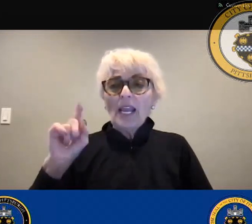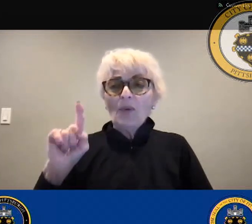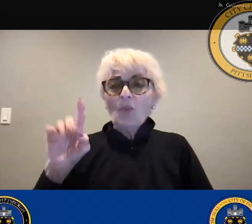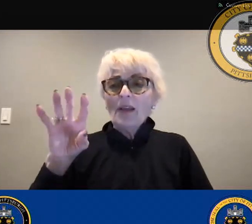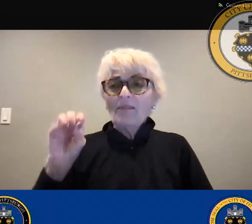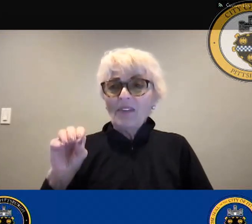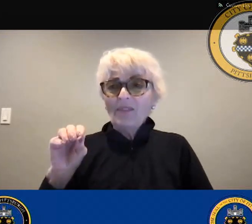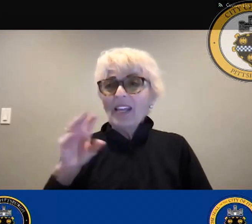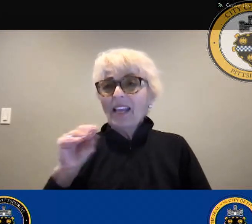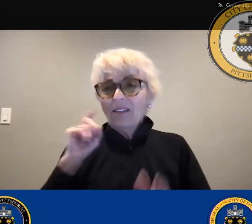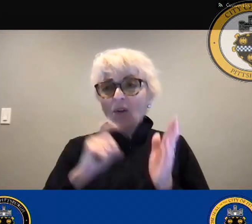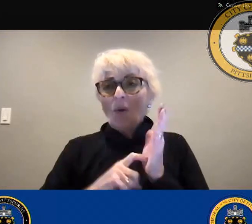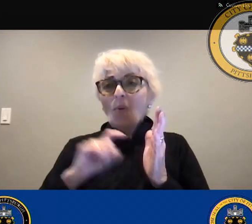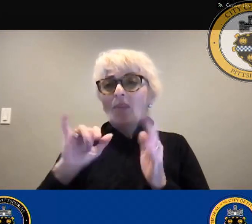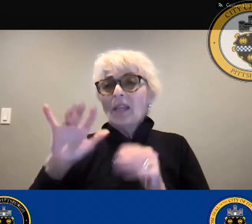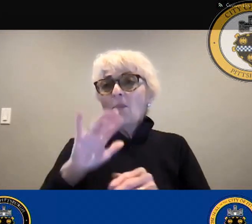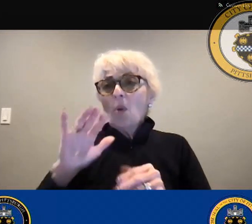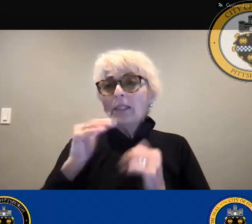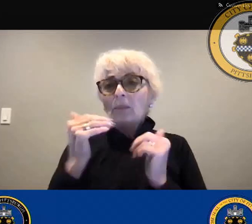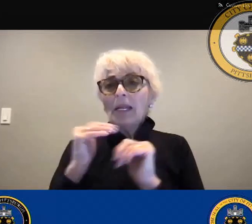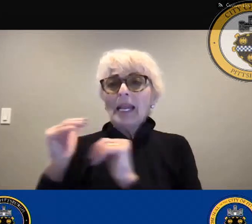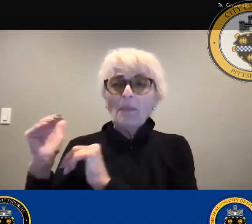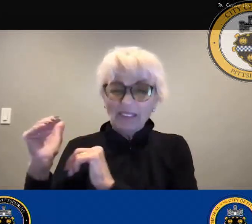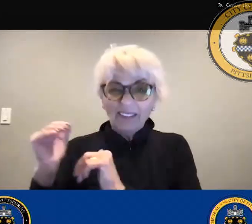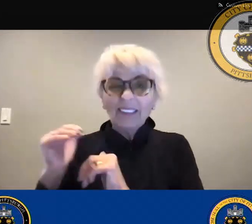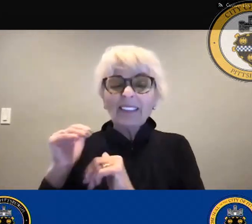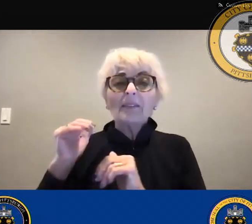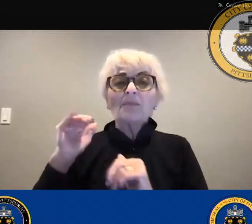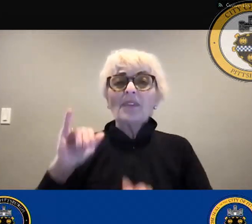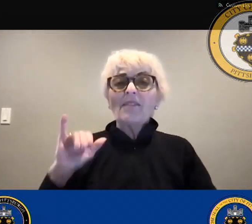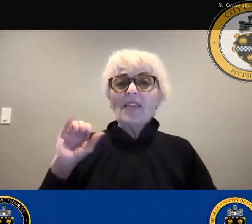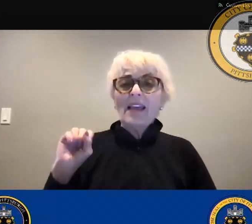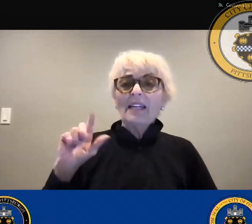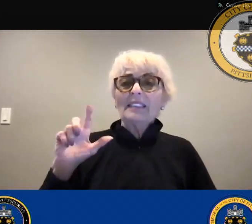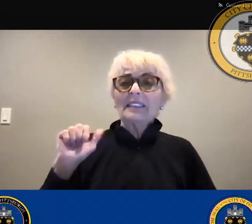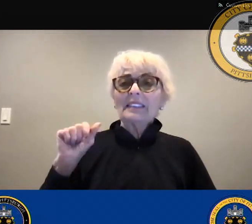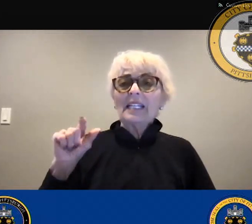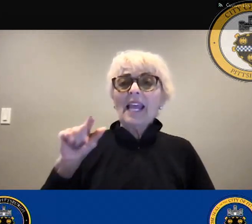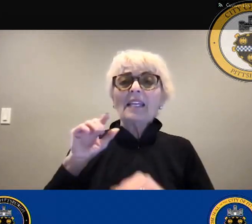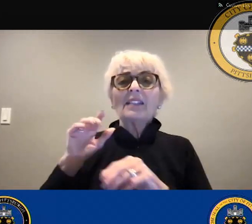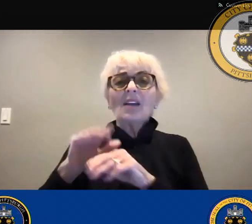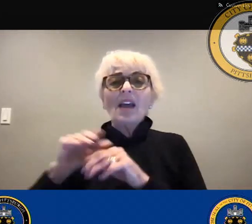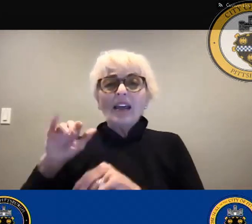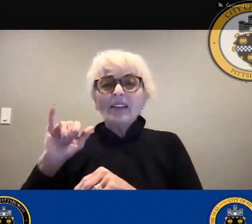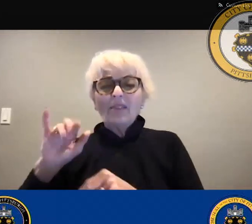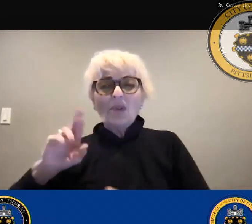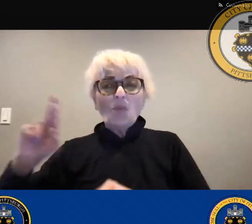note here the approximate limits of the slag on the right picture.